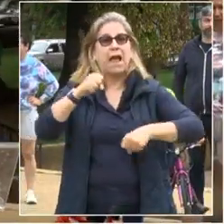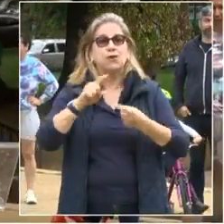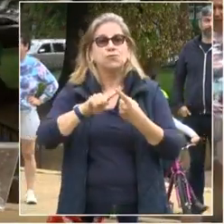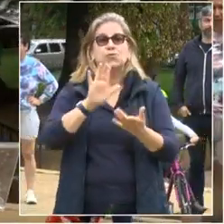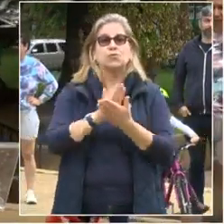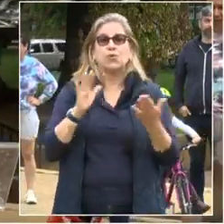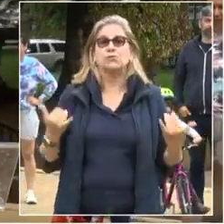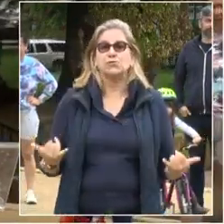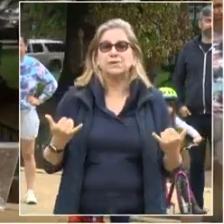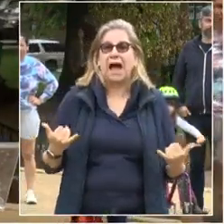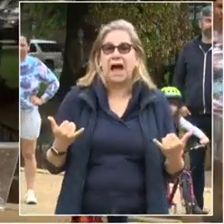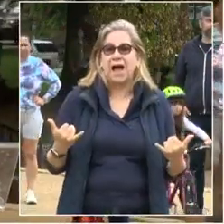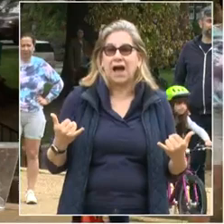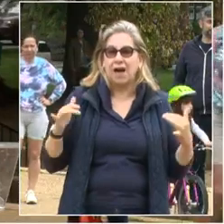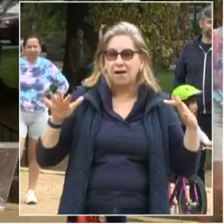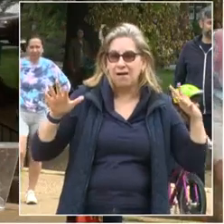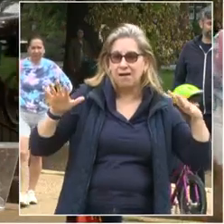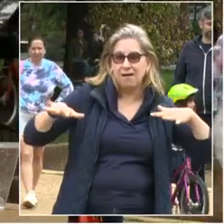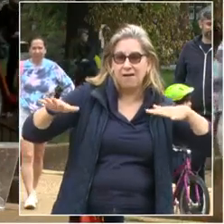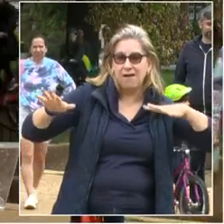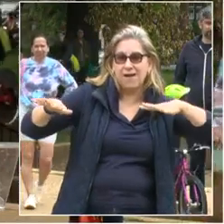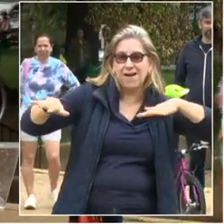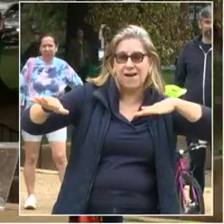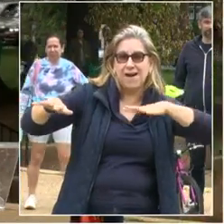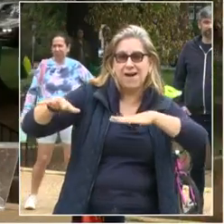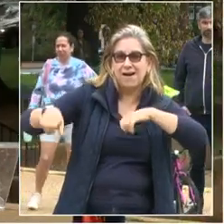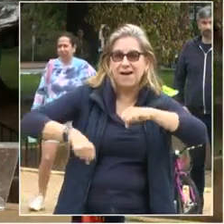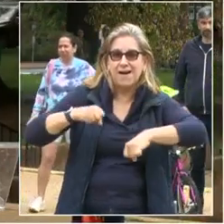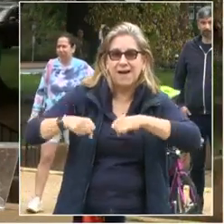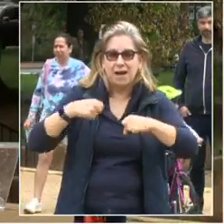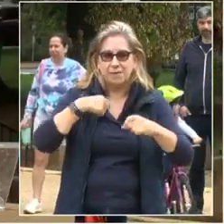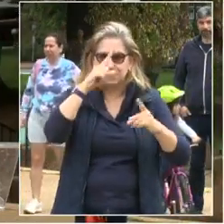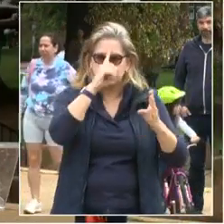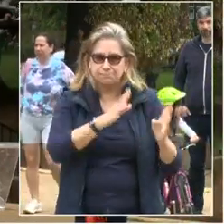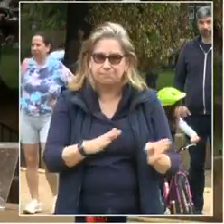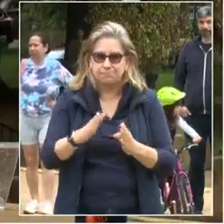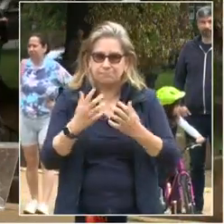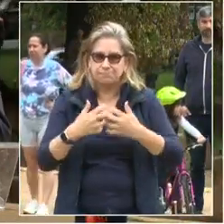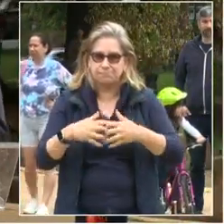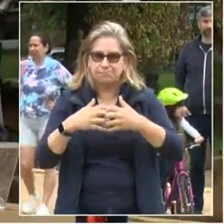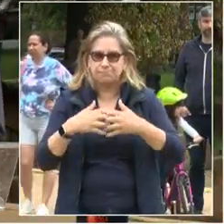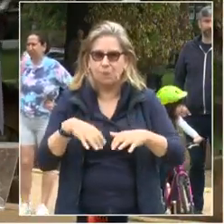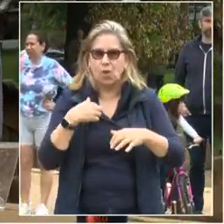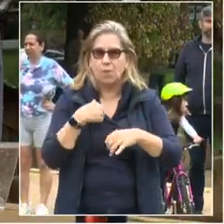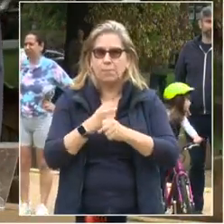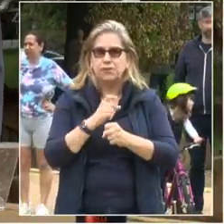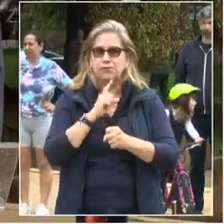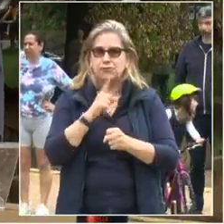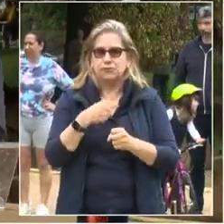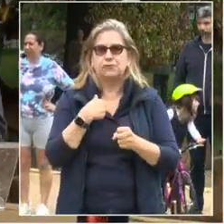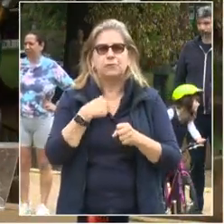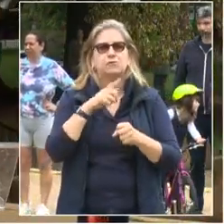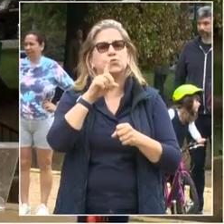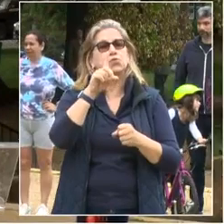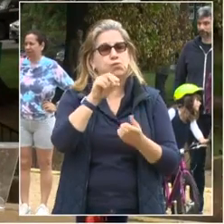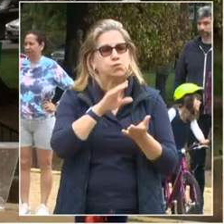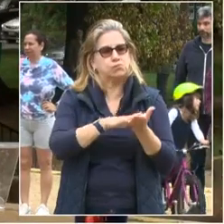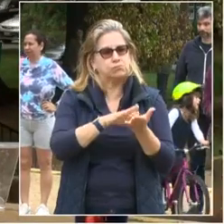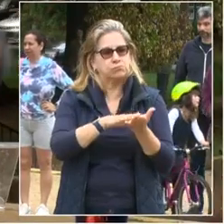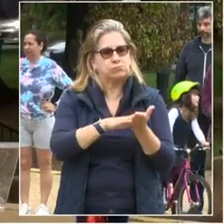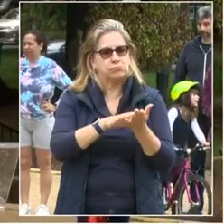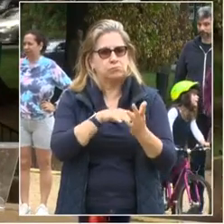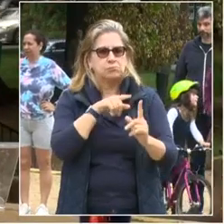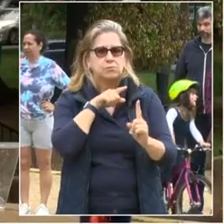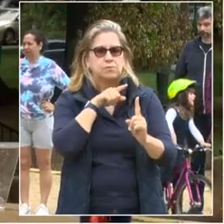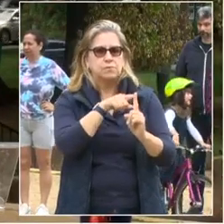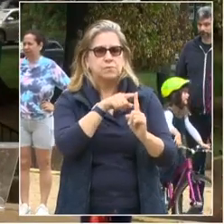But we also have organizers extraordinaire that I want to make sure get a shout out right up front as well. Sandra and Suzanne, where are you